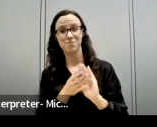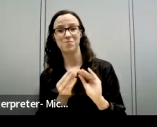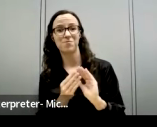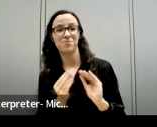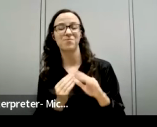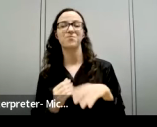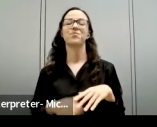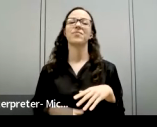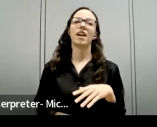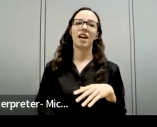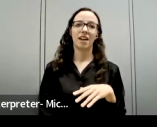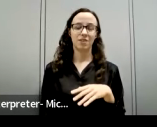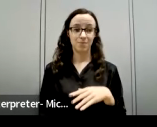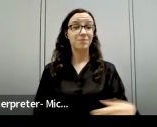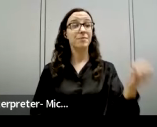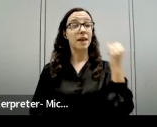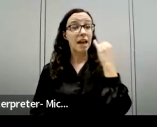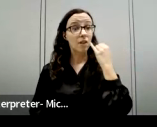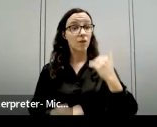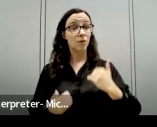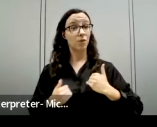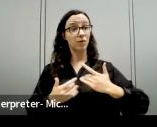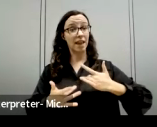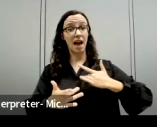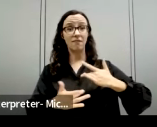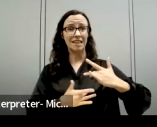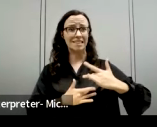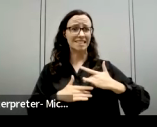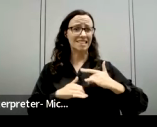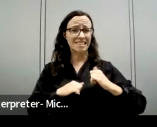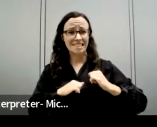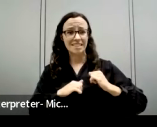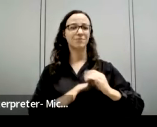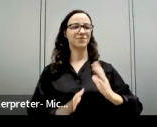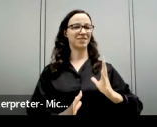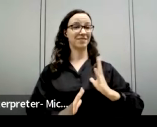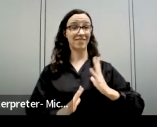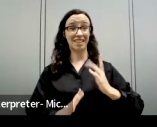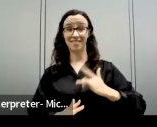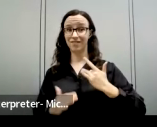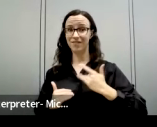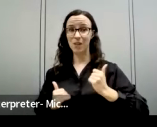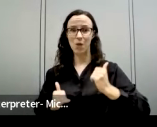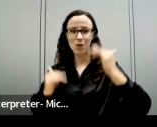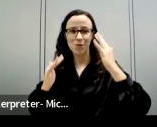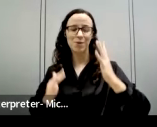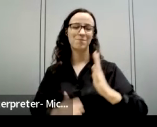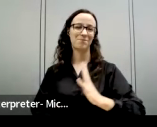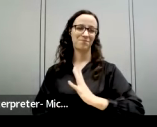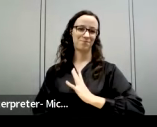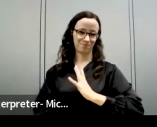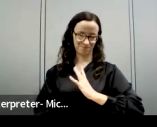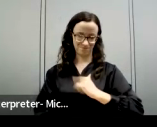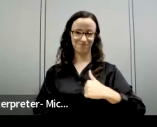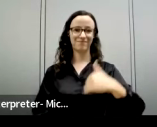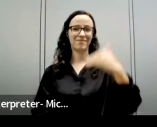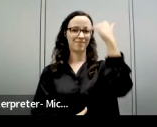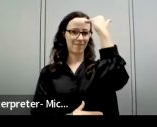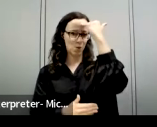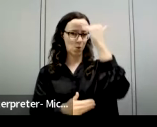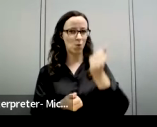if you have any concerns, that's okay. If you feel a little bit overwhelmed, that's okay, because I understand that there's a lot of content